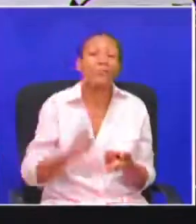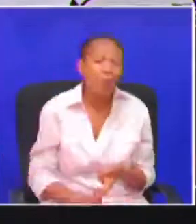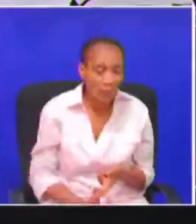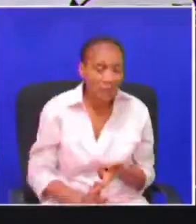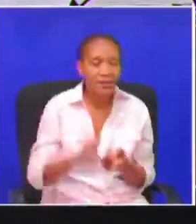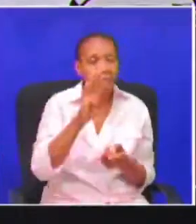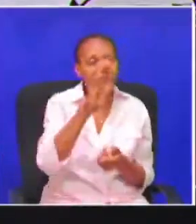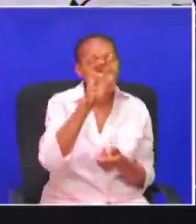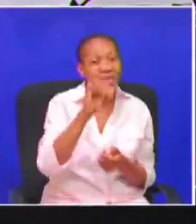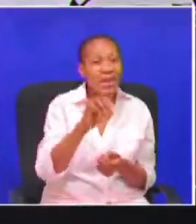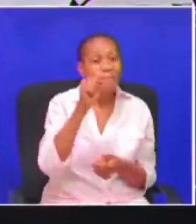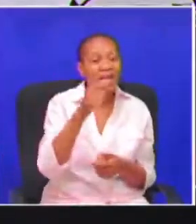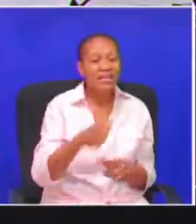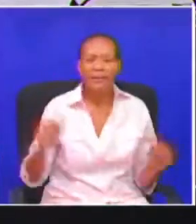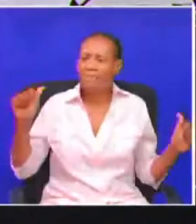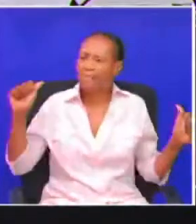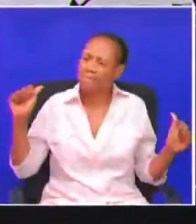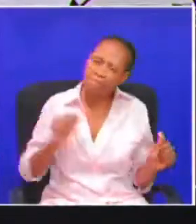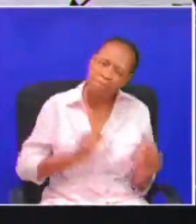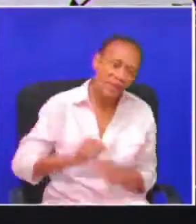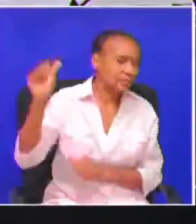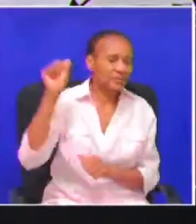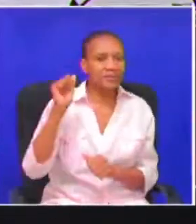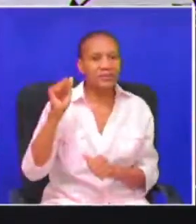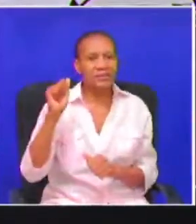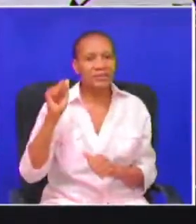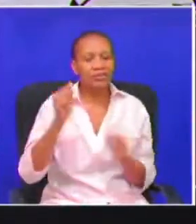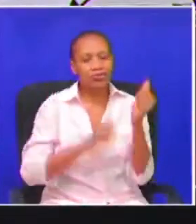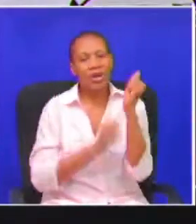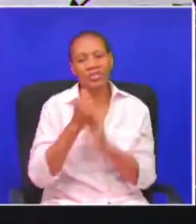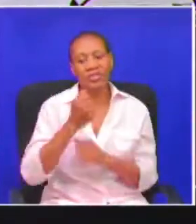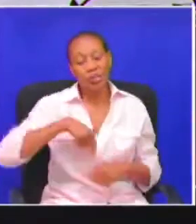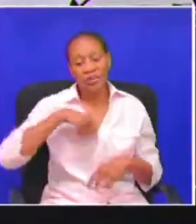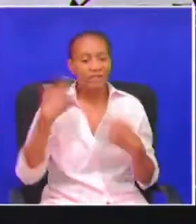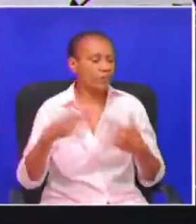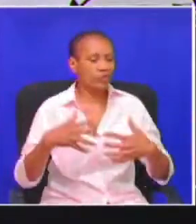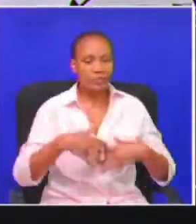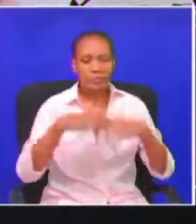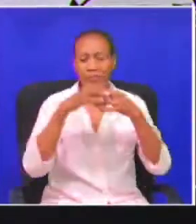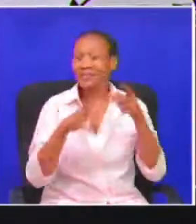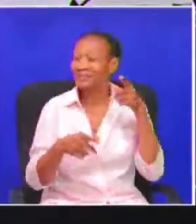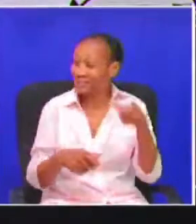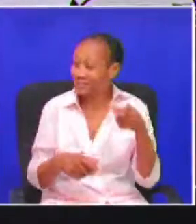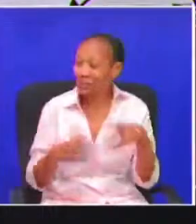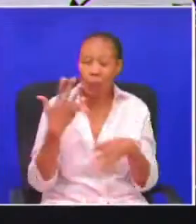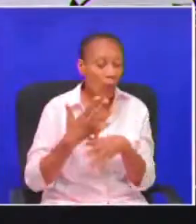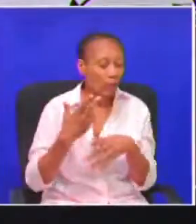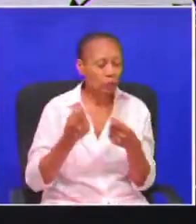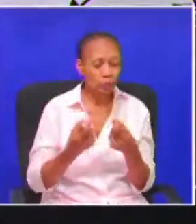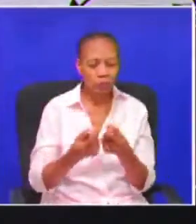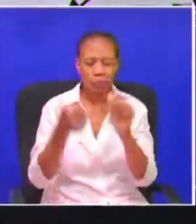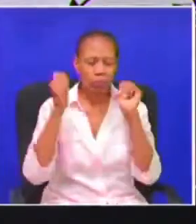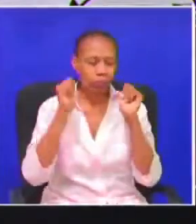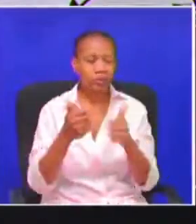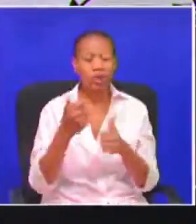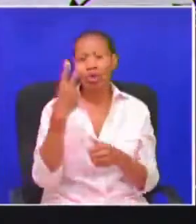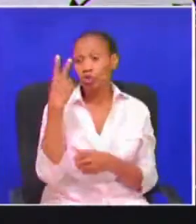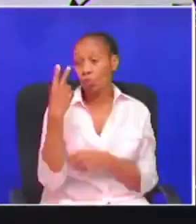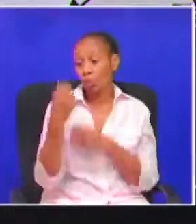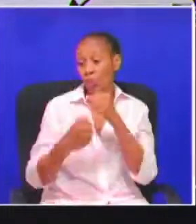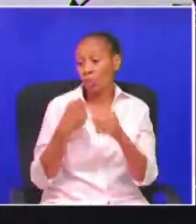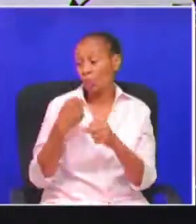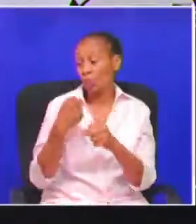great reforms that we have implemented in the past 2